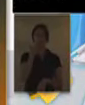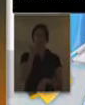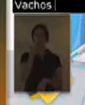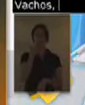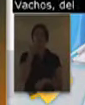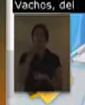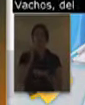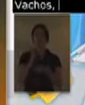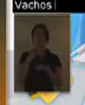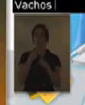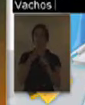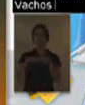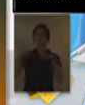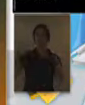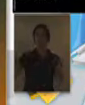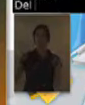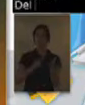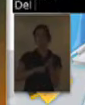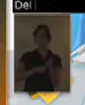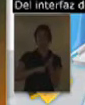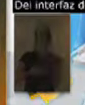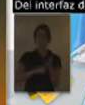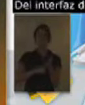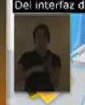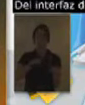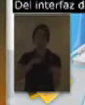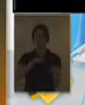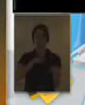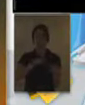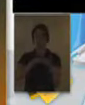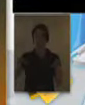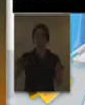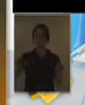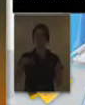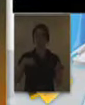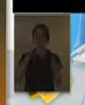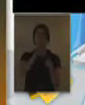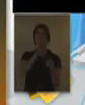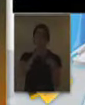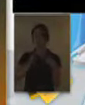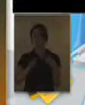of the lounge, and we have access to heating, a blind, and a light switch.